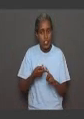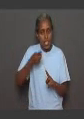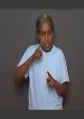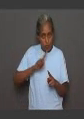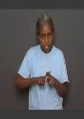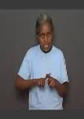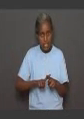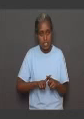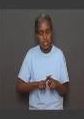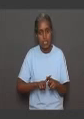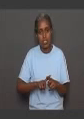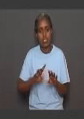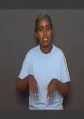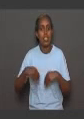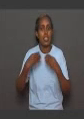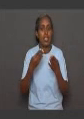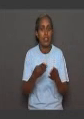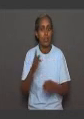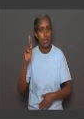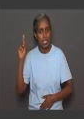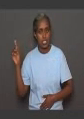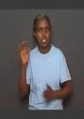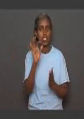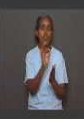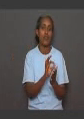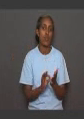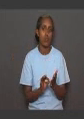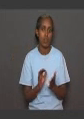inverse is given by this formula.